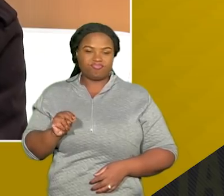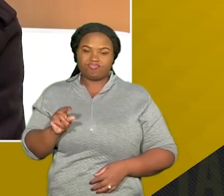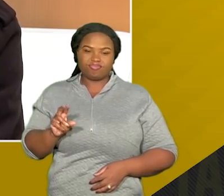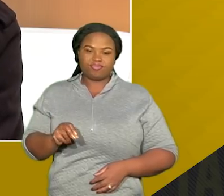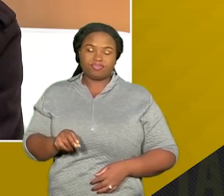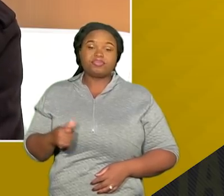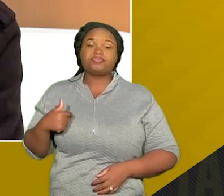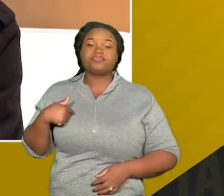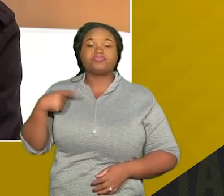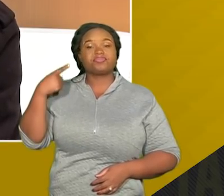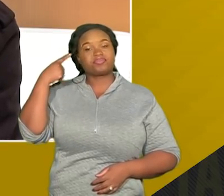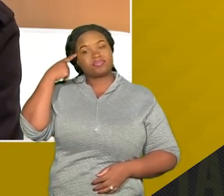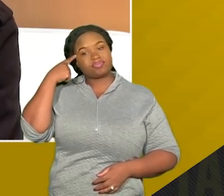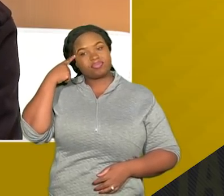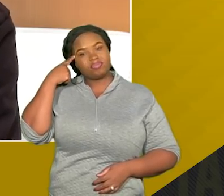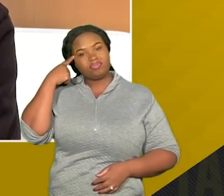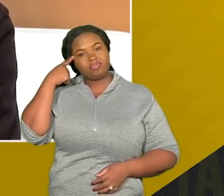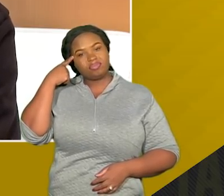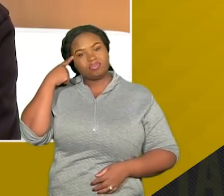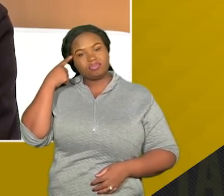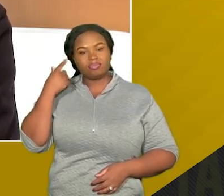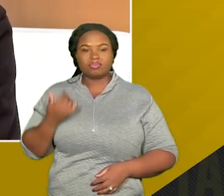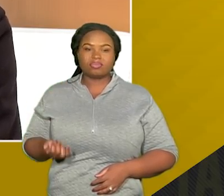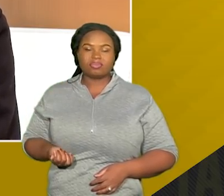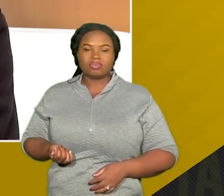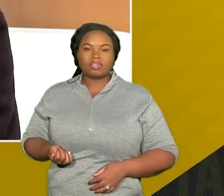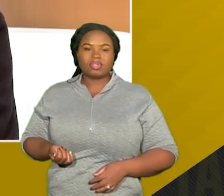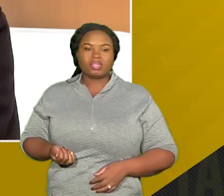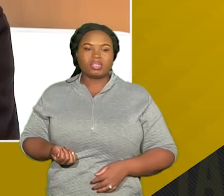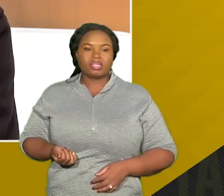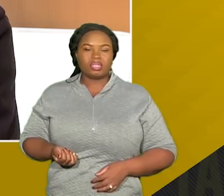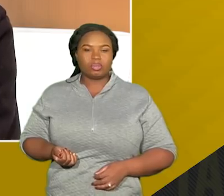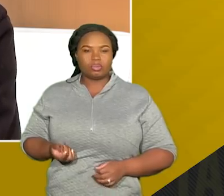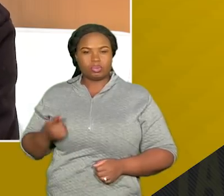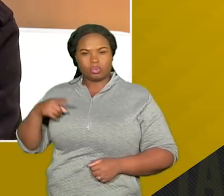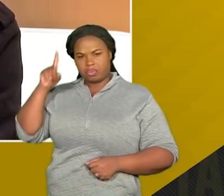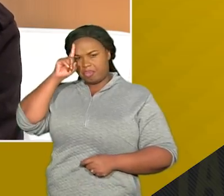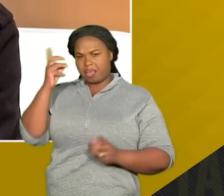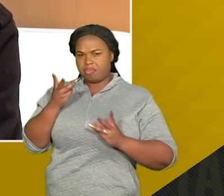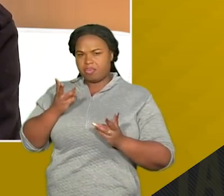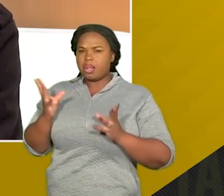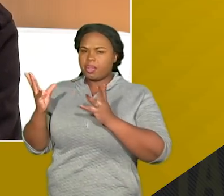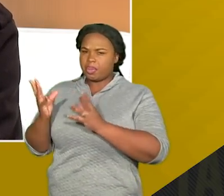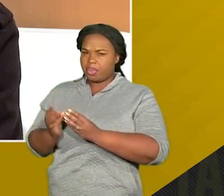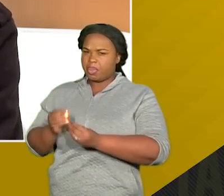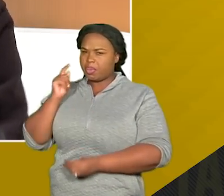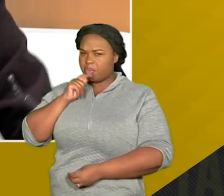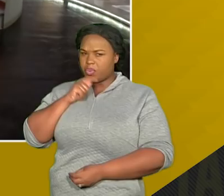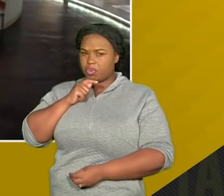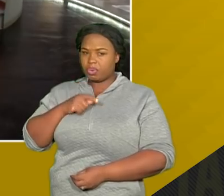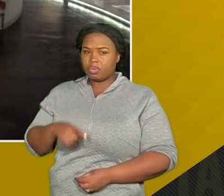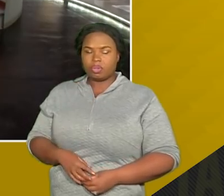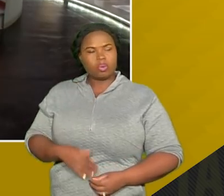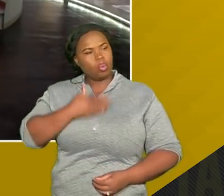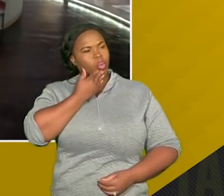I think we are less witchcraft sheep compared to other people.